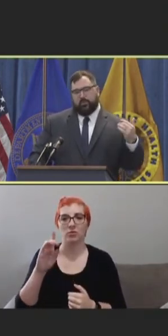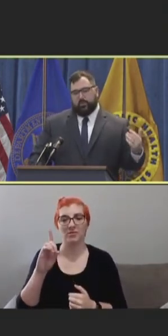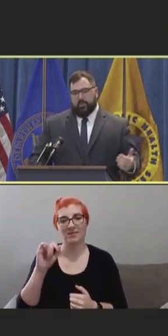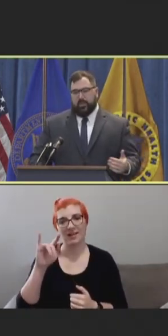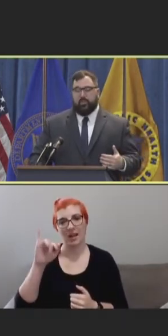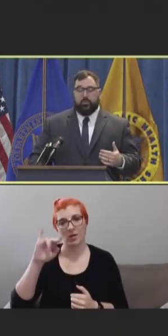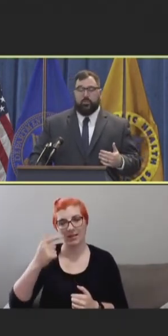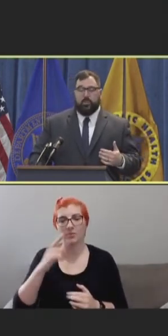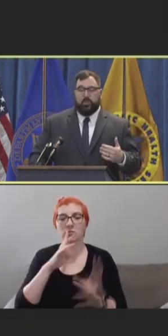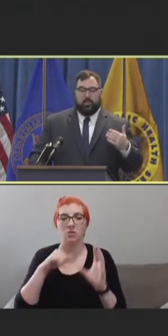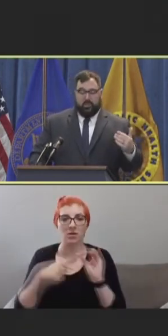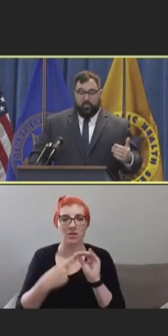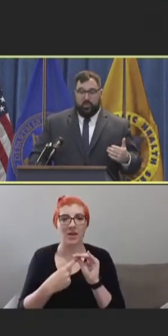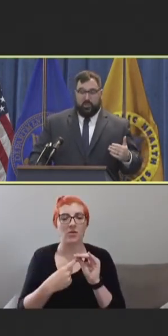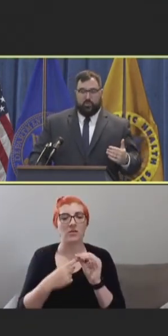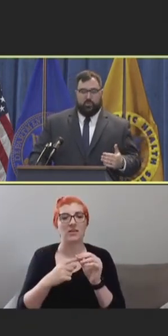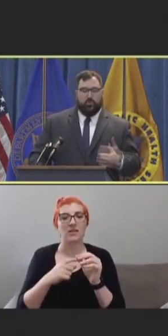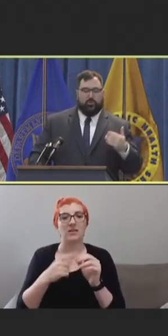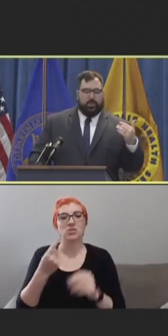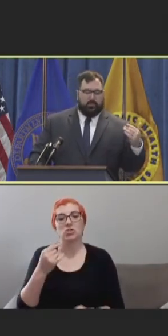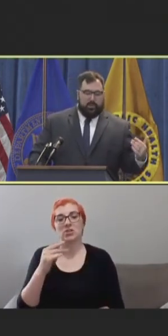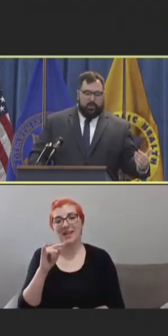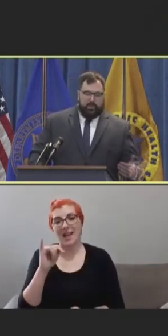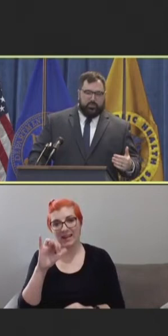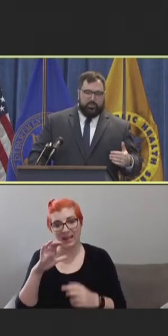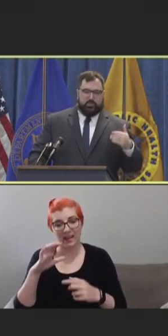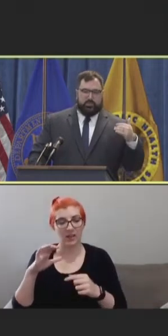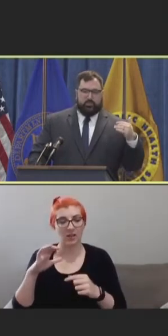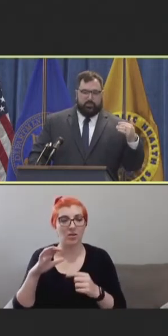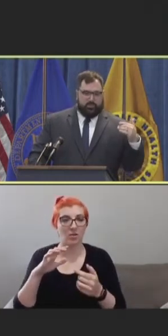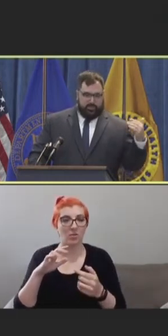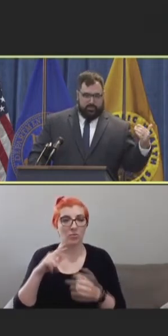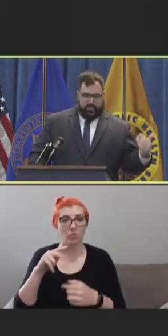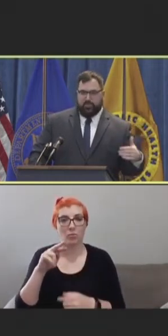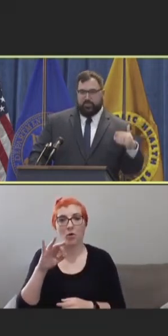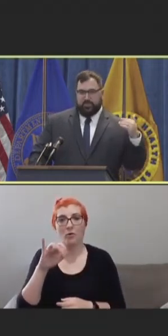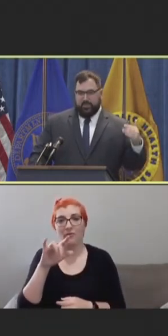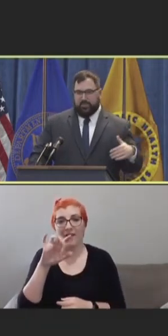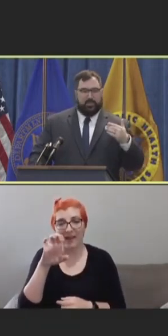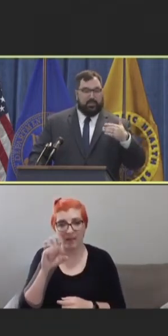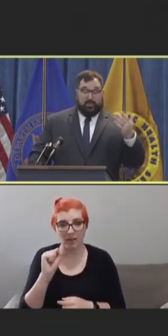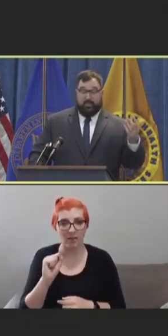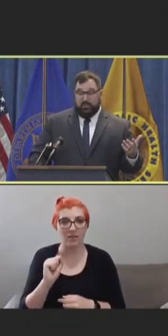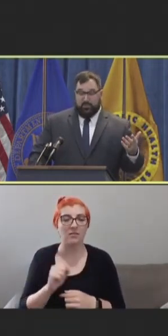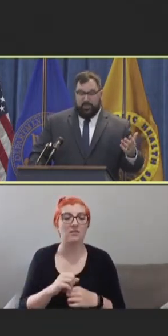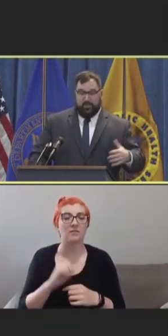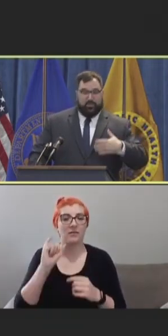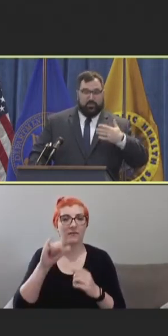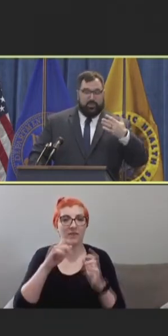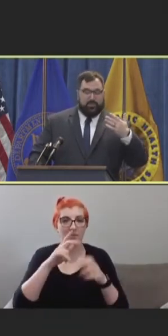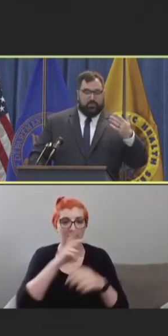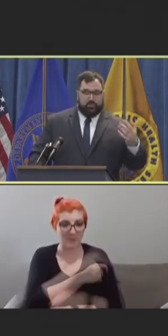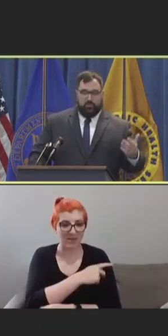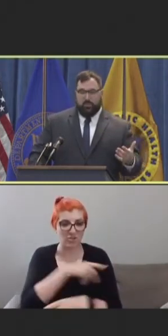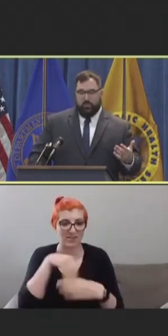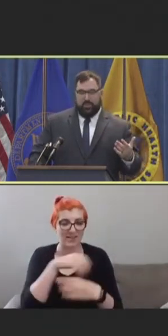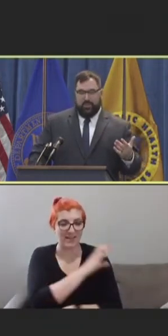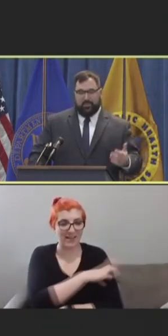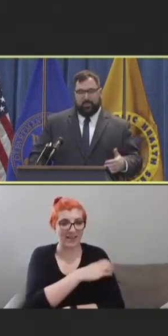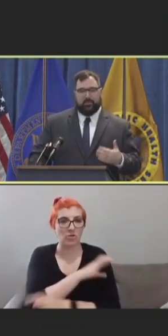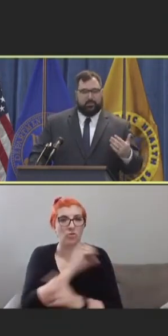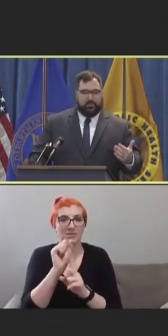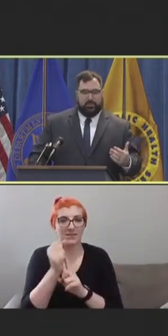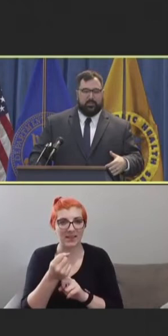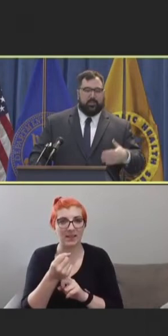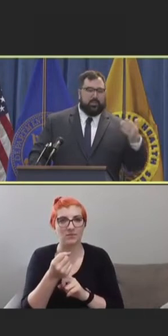profile, looking at the immunological profile of these patients in a clinical setting, and doing a quick assay